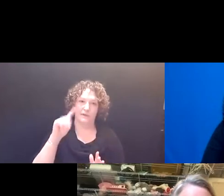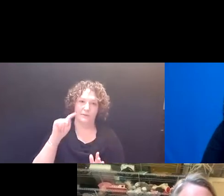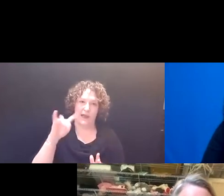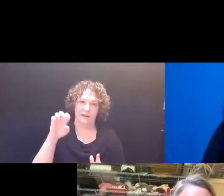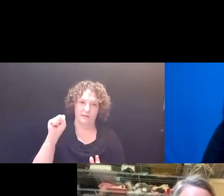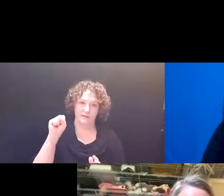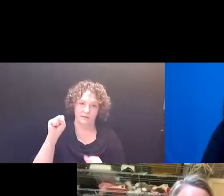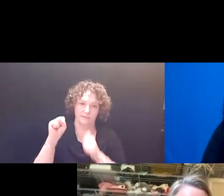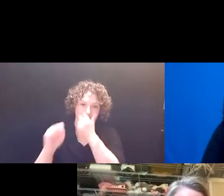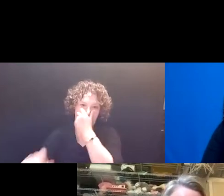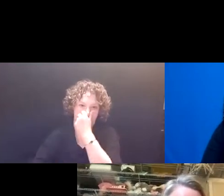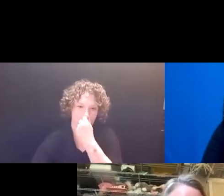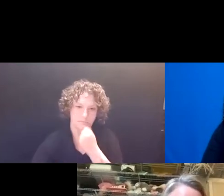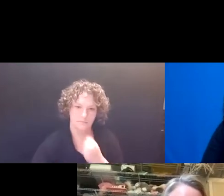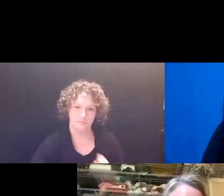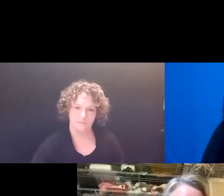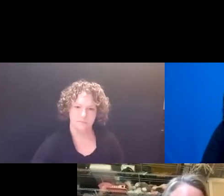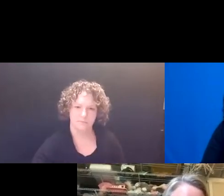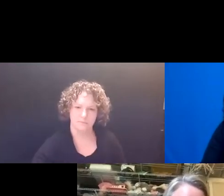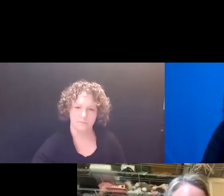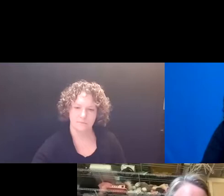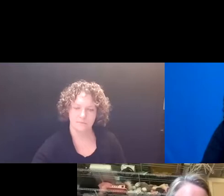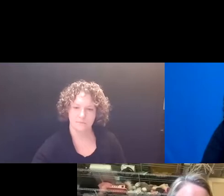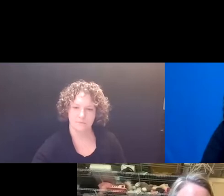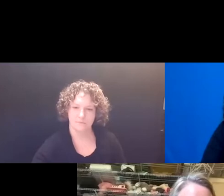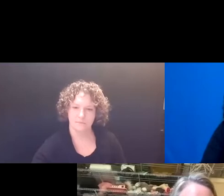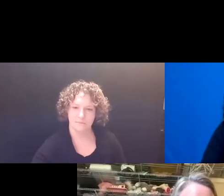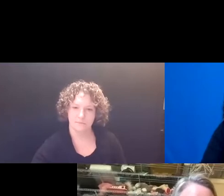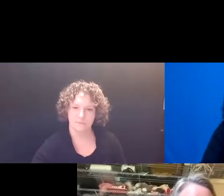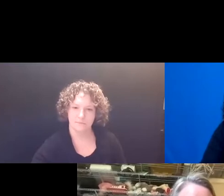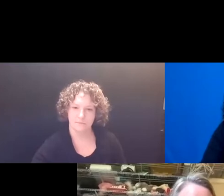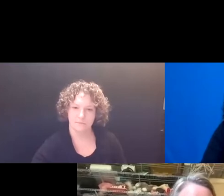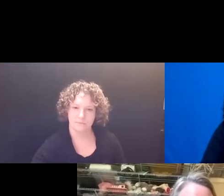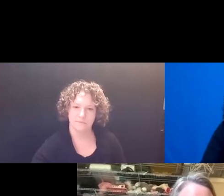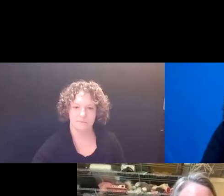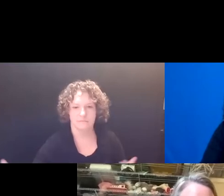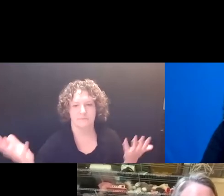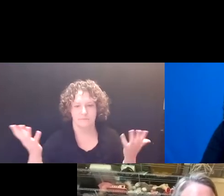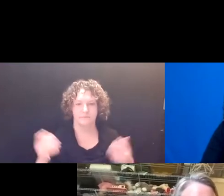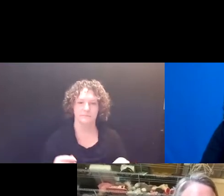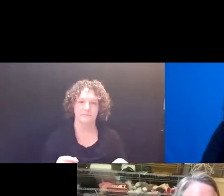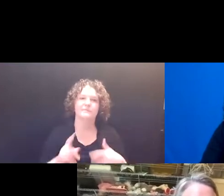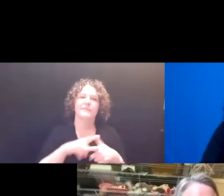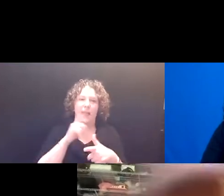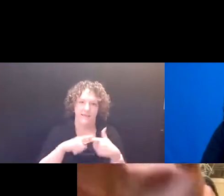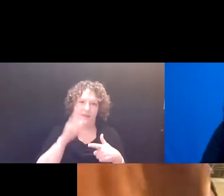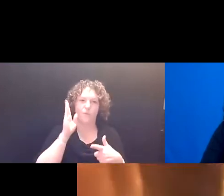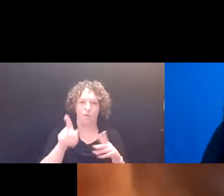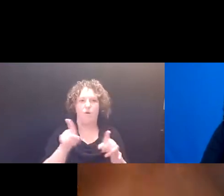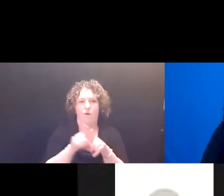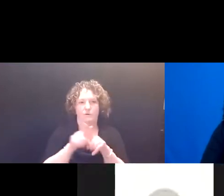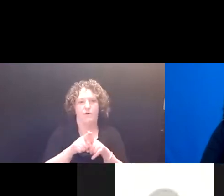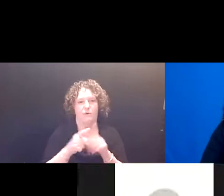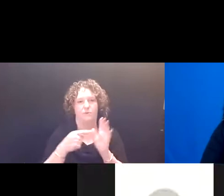select CC and you'll see a drop down, and then you can select subtitles